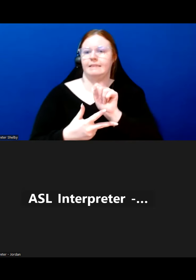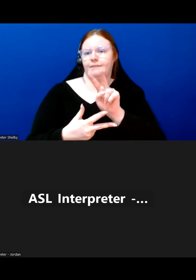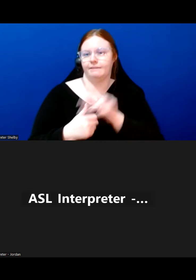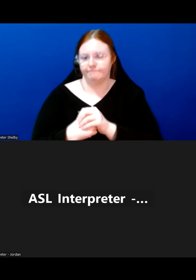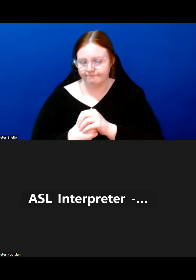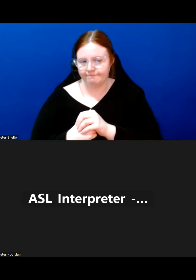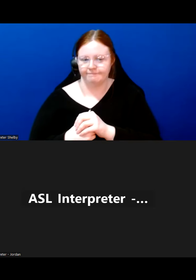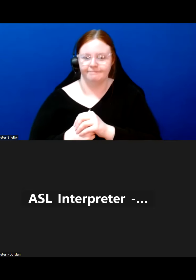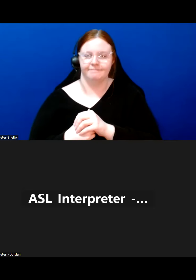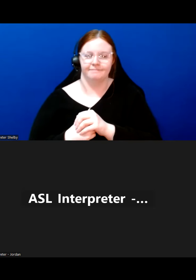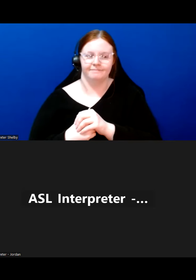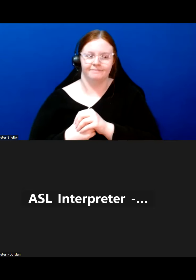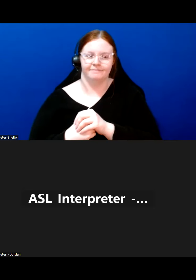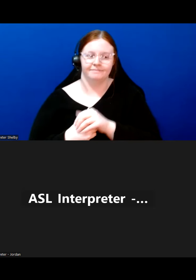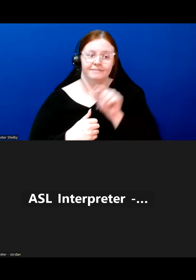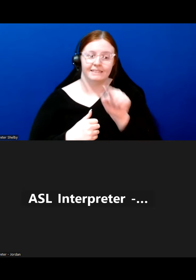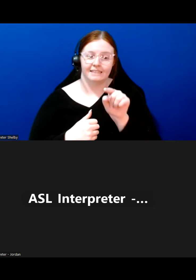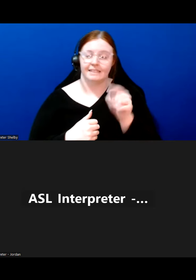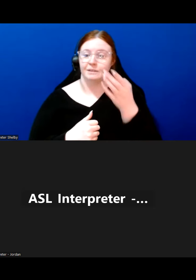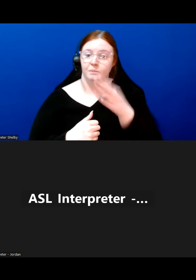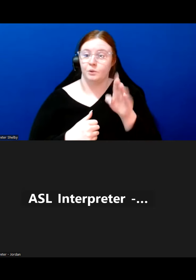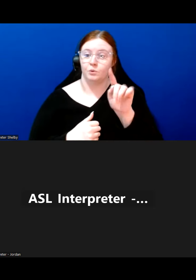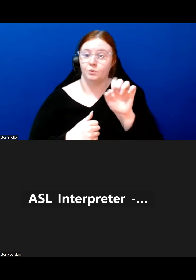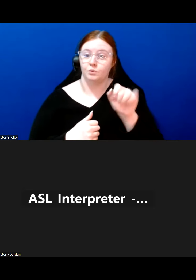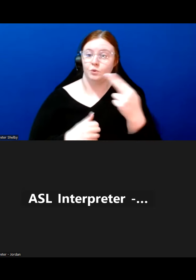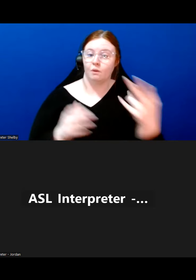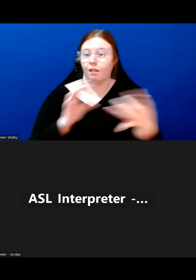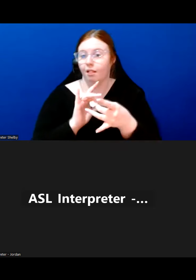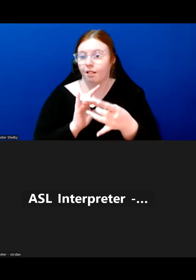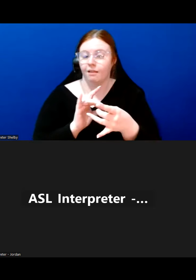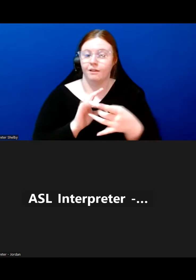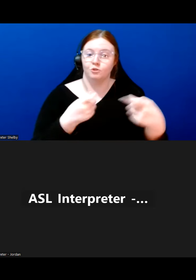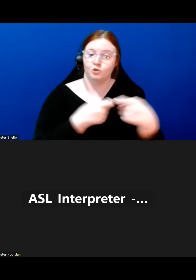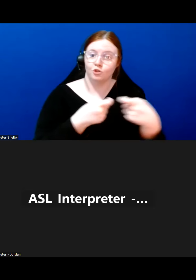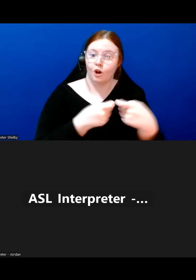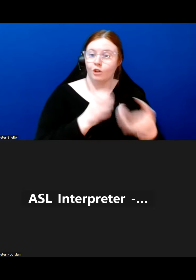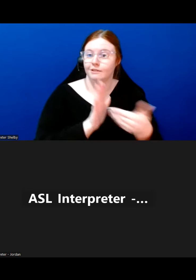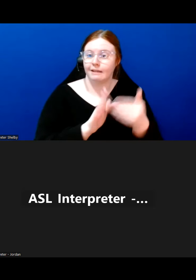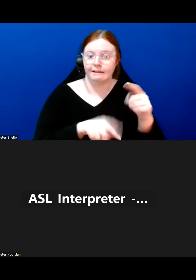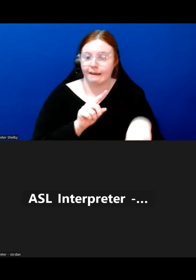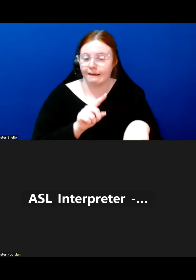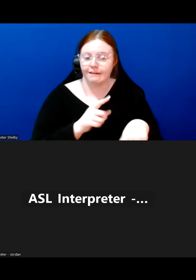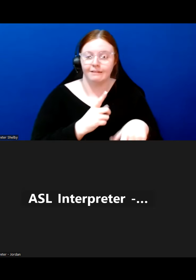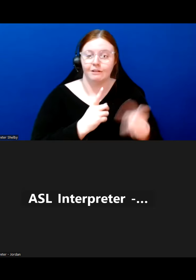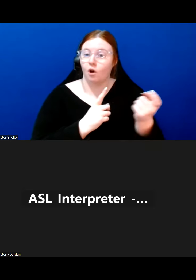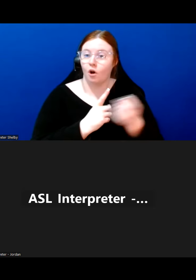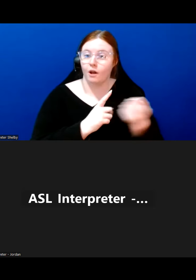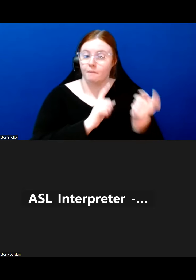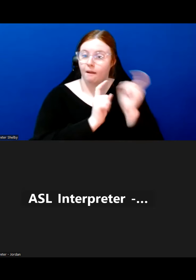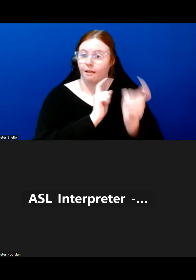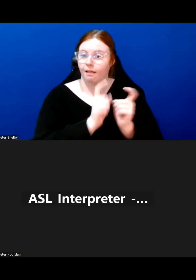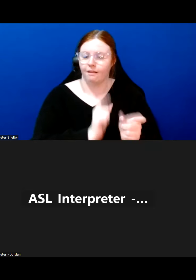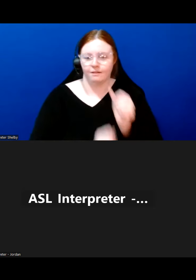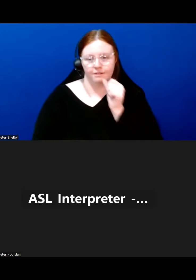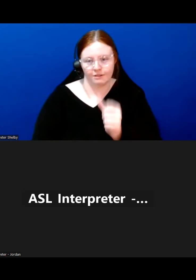So this one is not Bluetooth. It is not rechargeable. It's not automatically adjusting. Probably